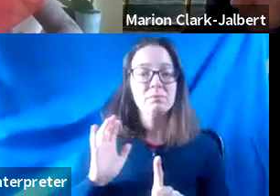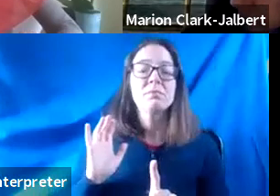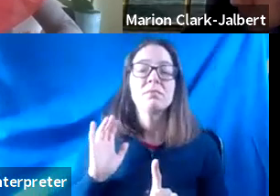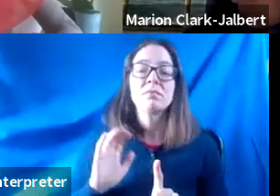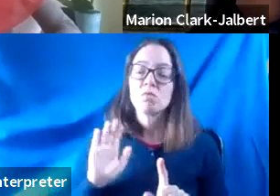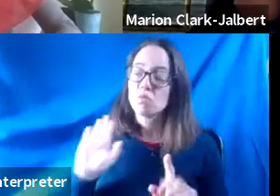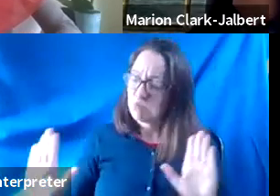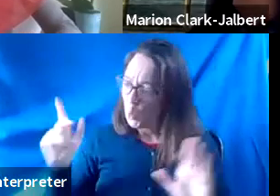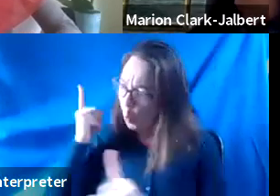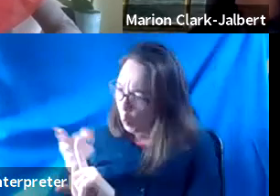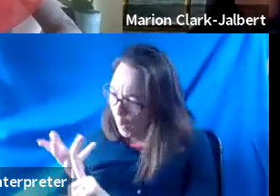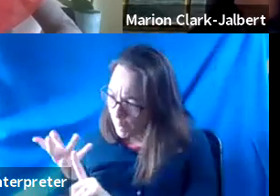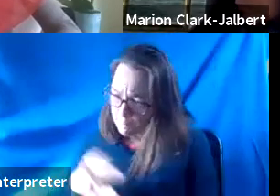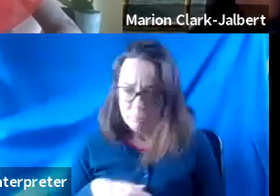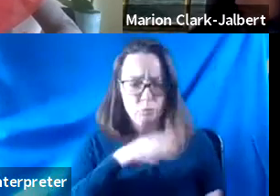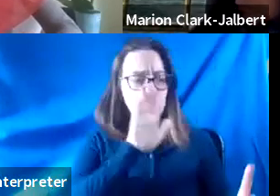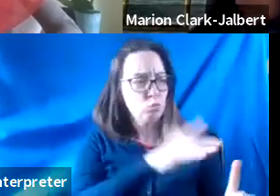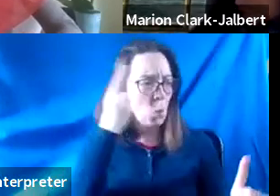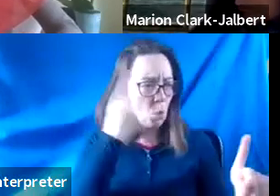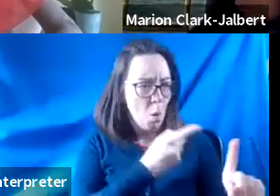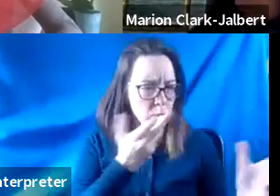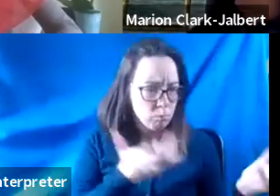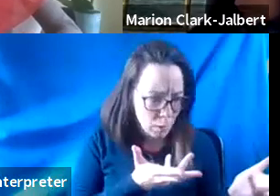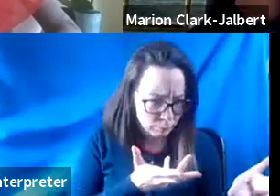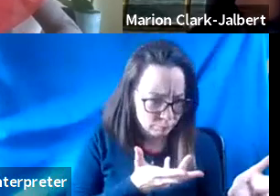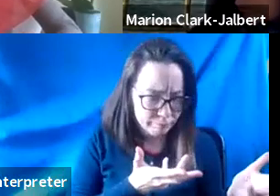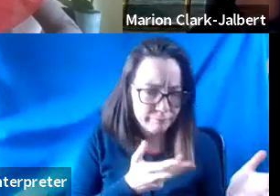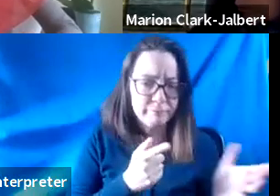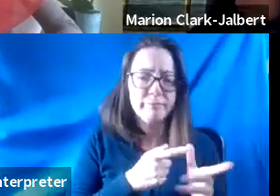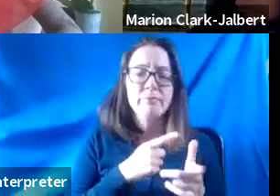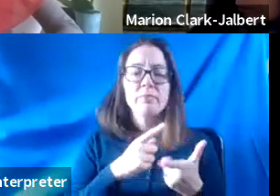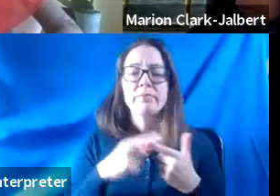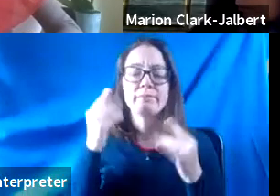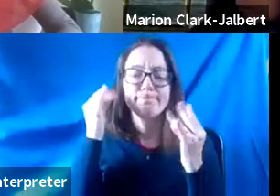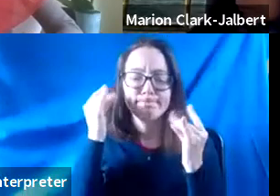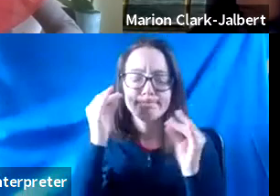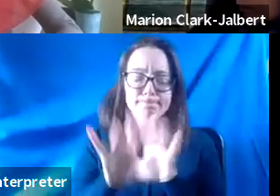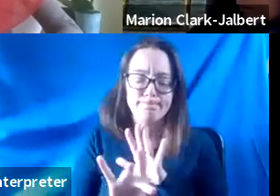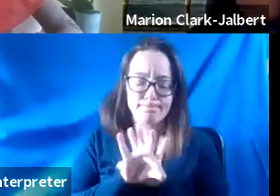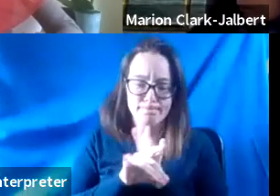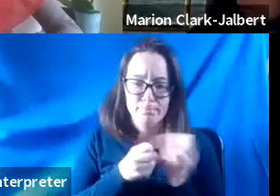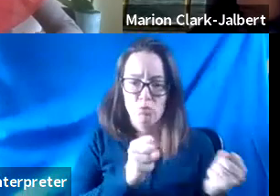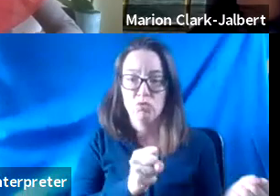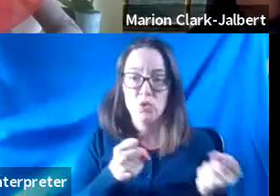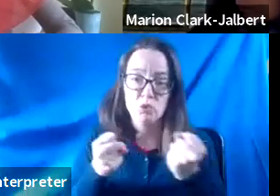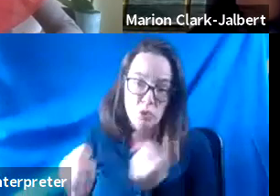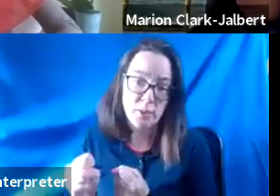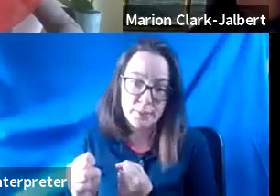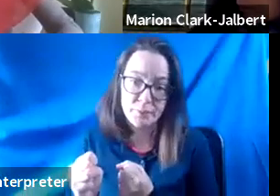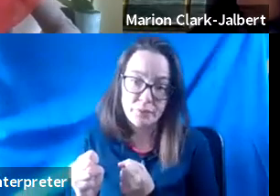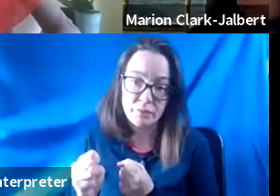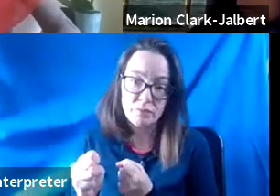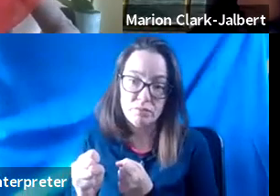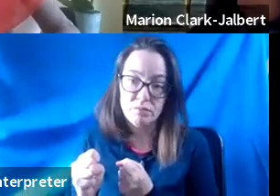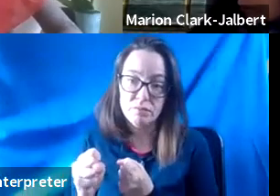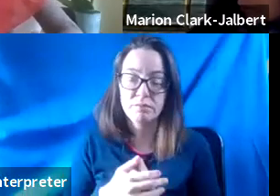and see what are the pros and cons of each strategy. And maybe we can all look at each strategy one at a time and say, okay, what are the pros of us going with